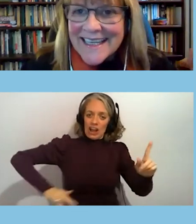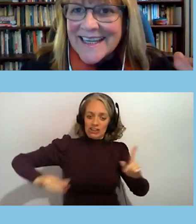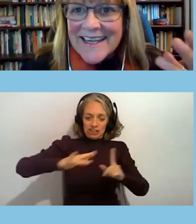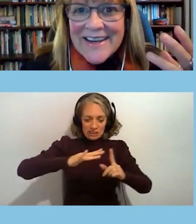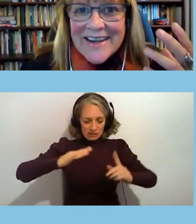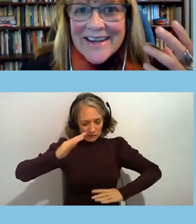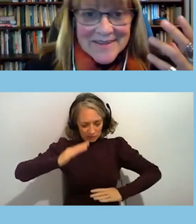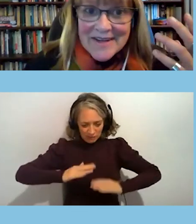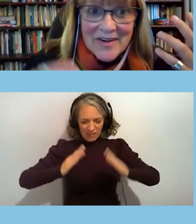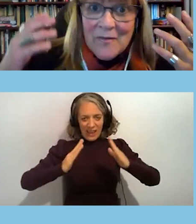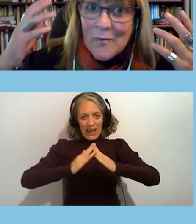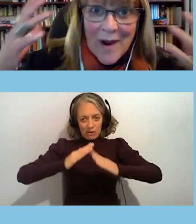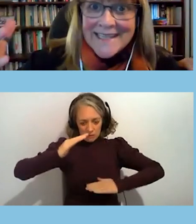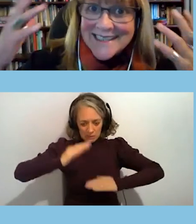built,